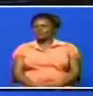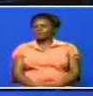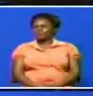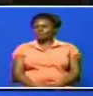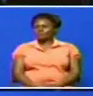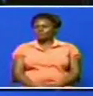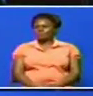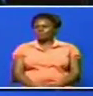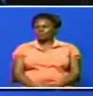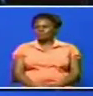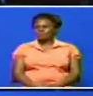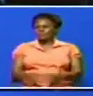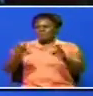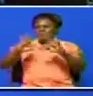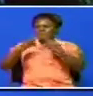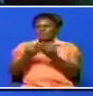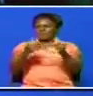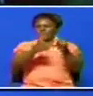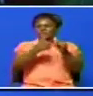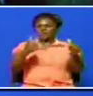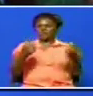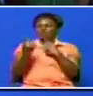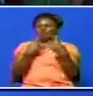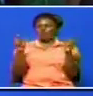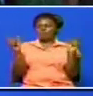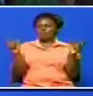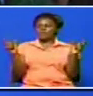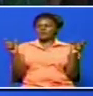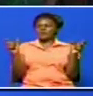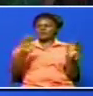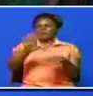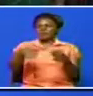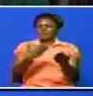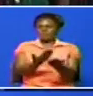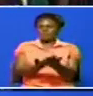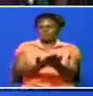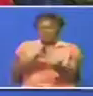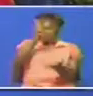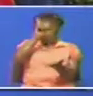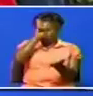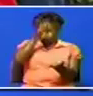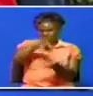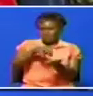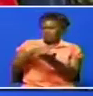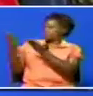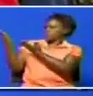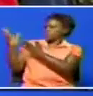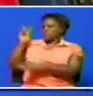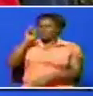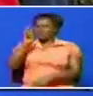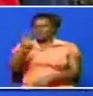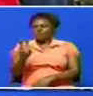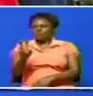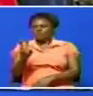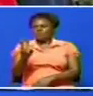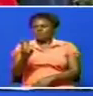The blogger's family, which refused to speak to the media, arrived at the Kamukunji police station to see Robert Alai,